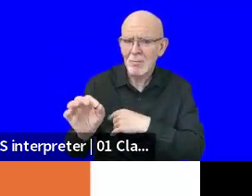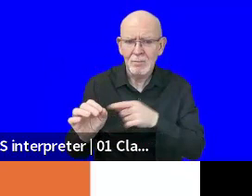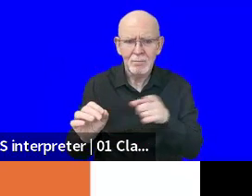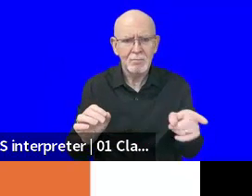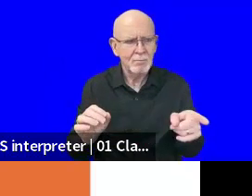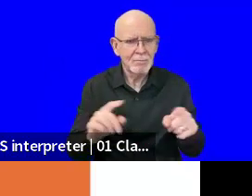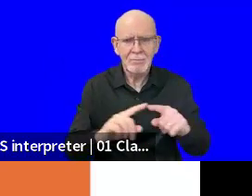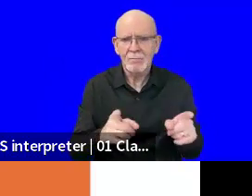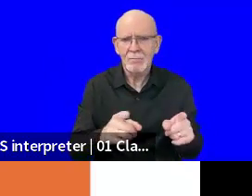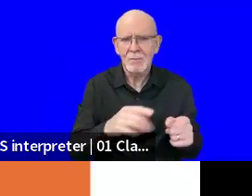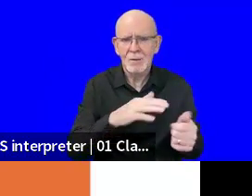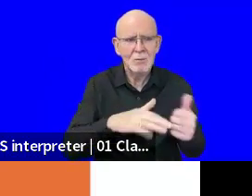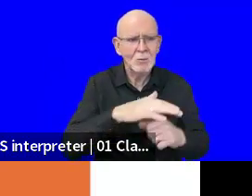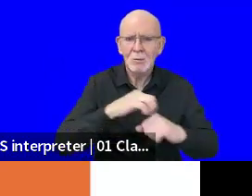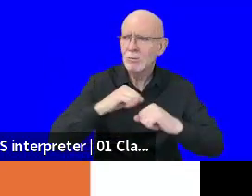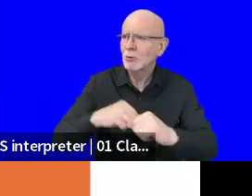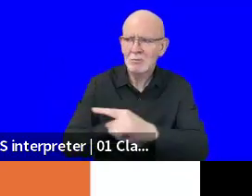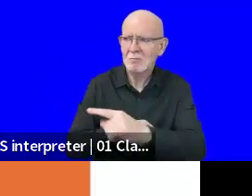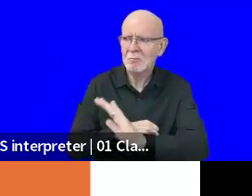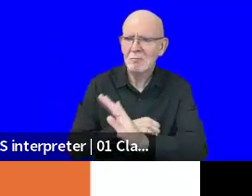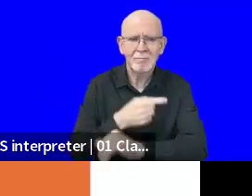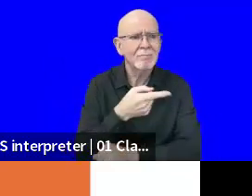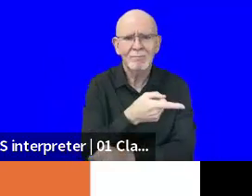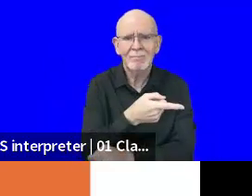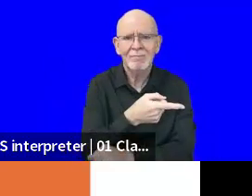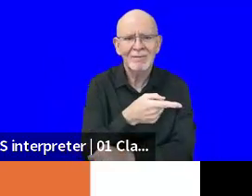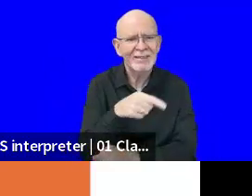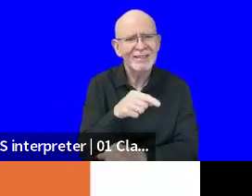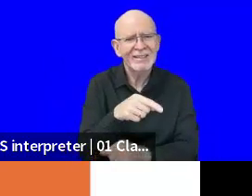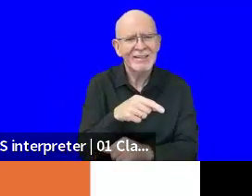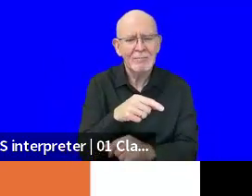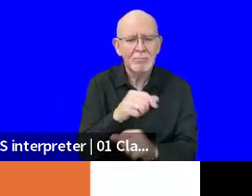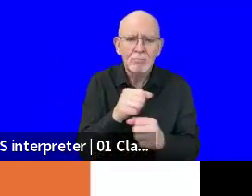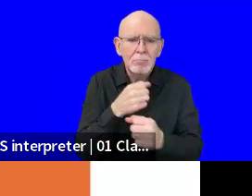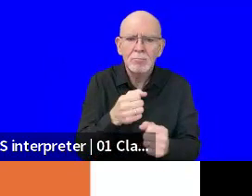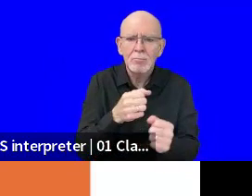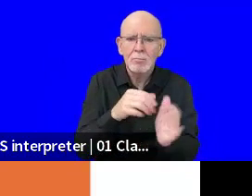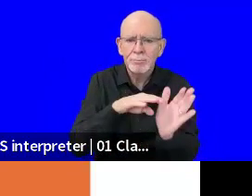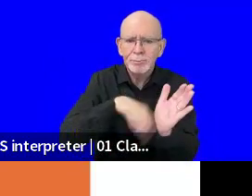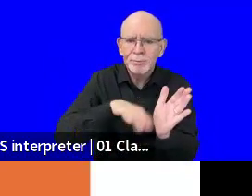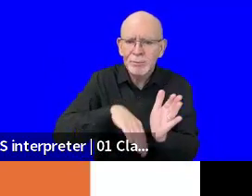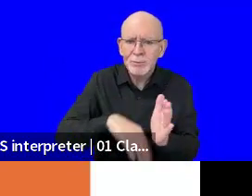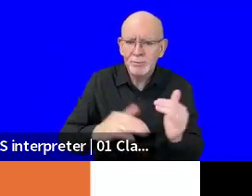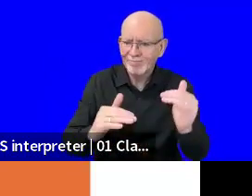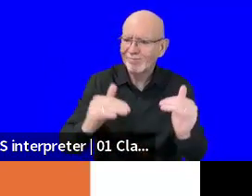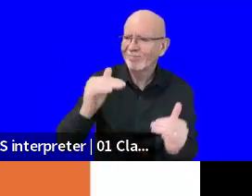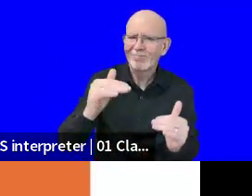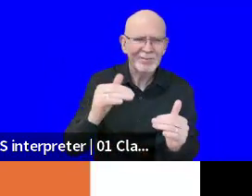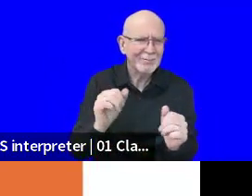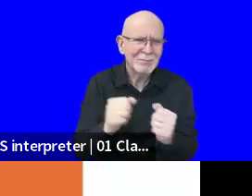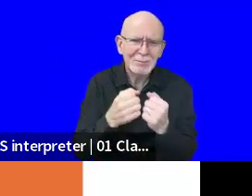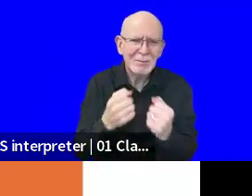eliminate the inequalities that they face, right? Equal treatment to people who have different levels of needs is really not equity.